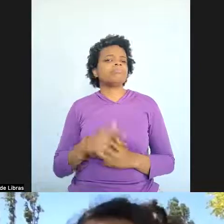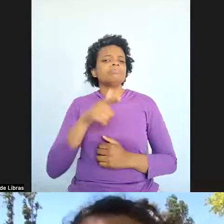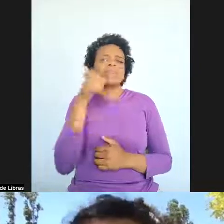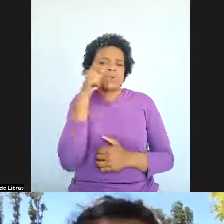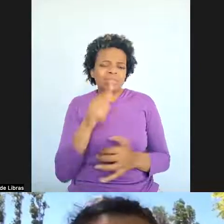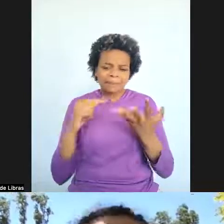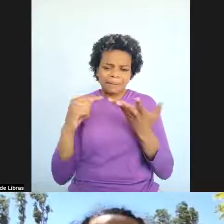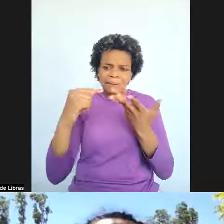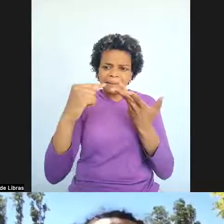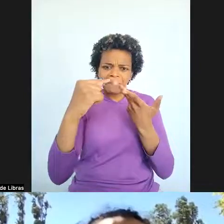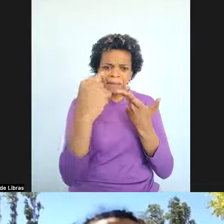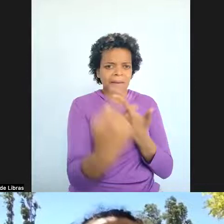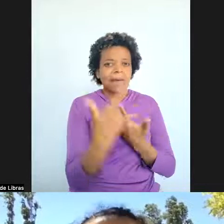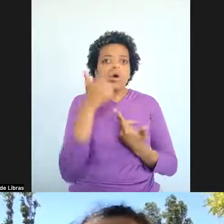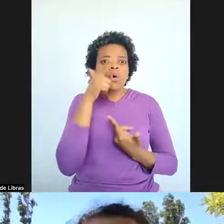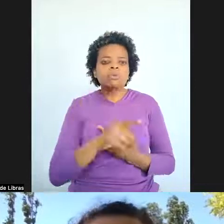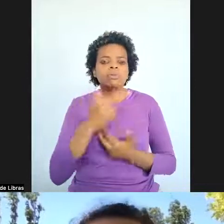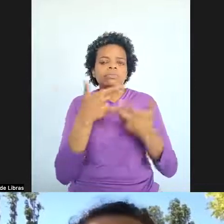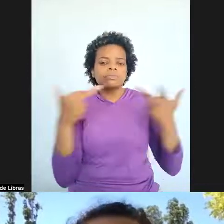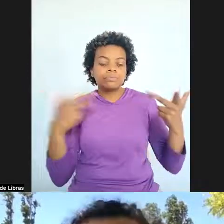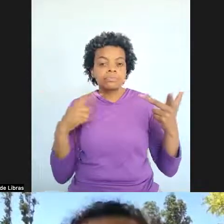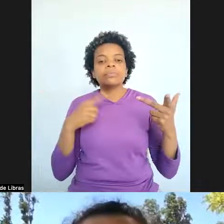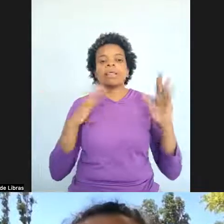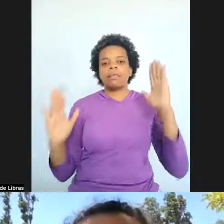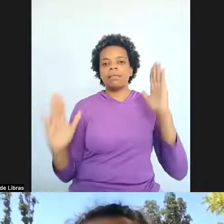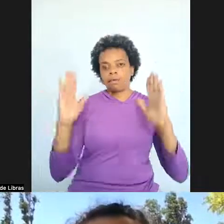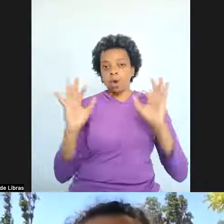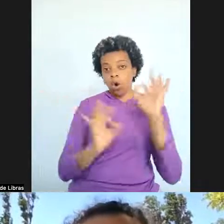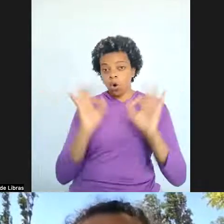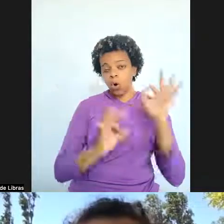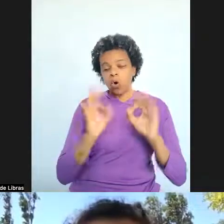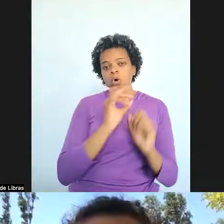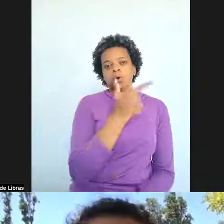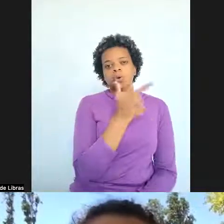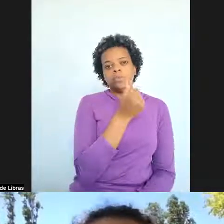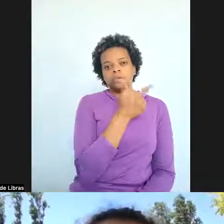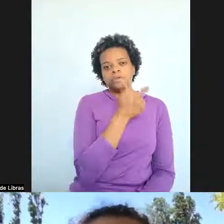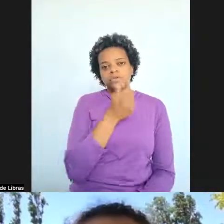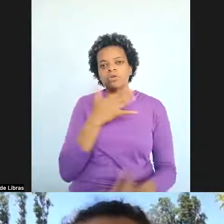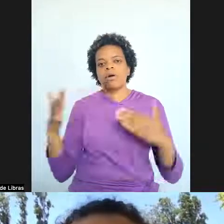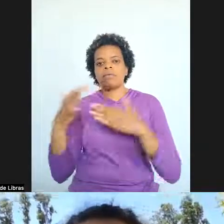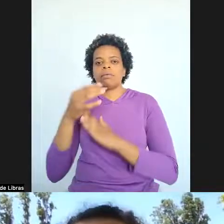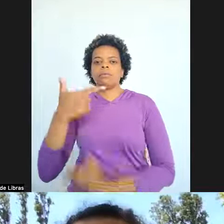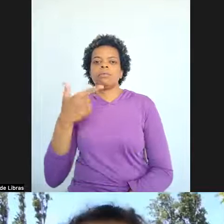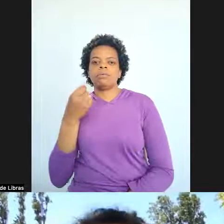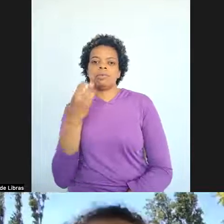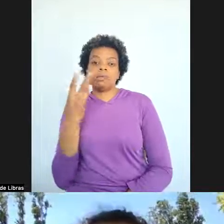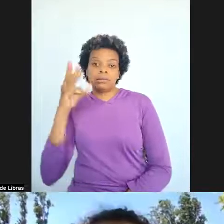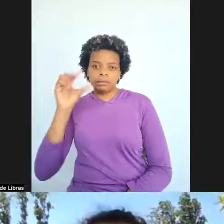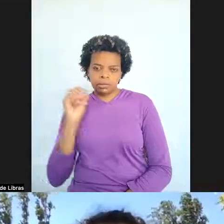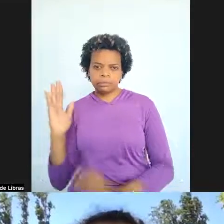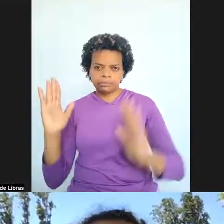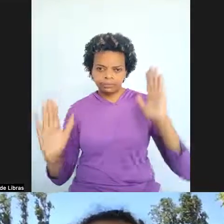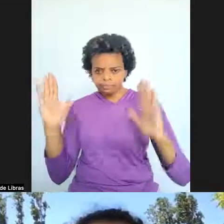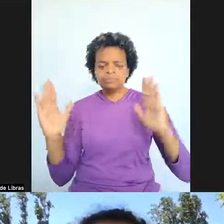And to do that, we have a plan that goes from 2021 to 2030 and is